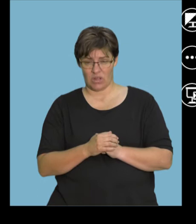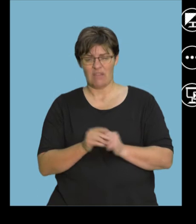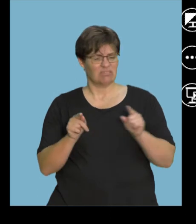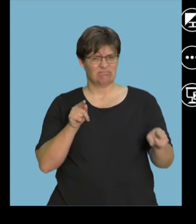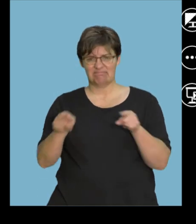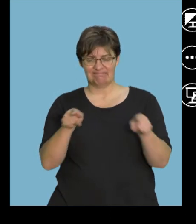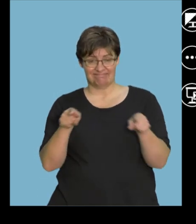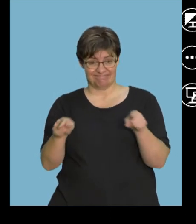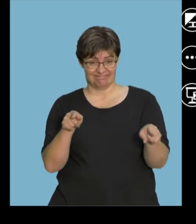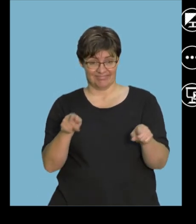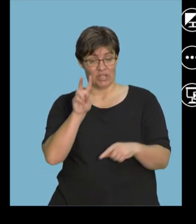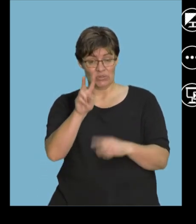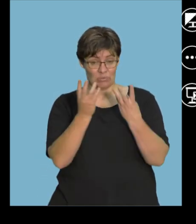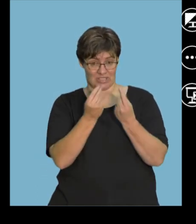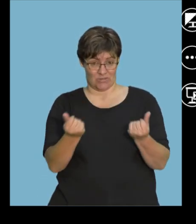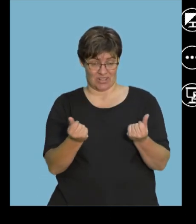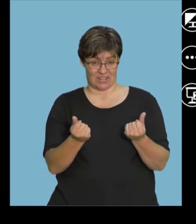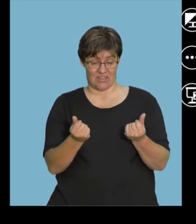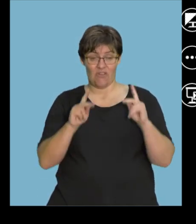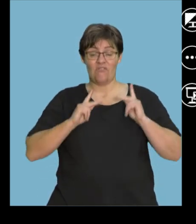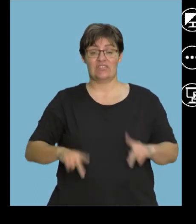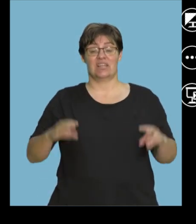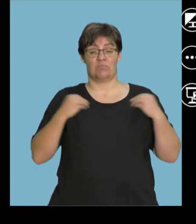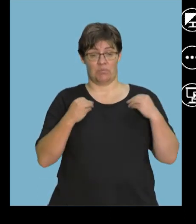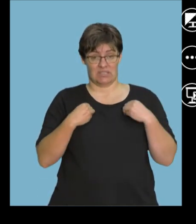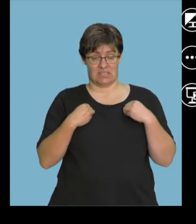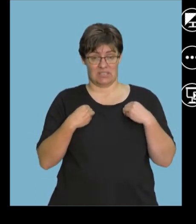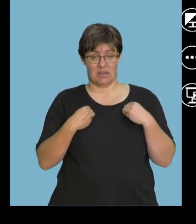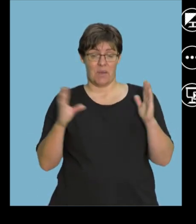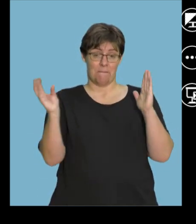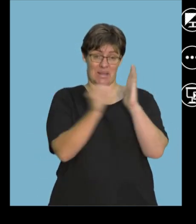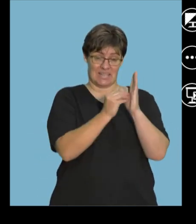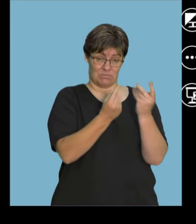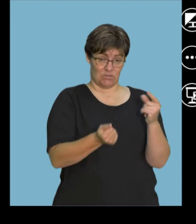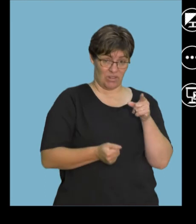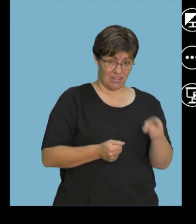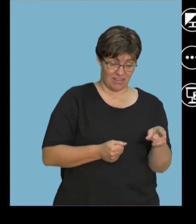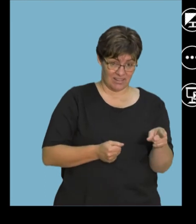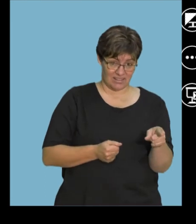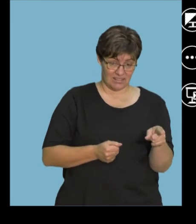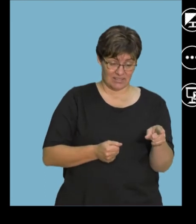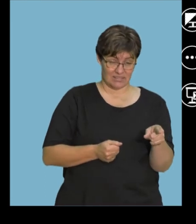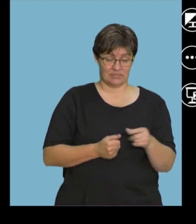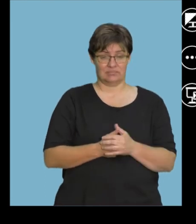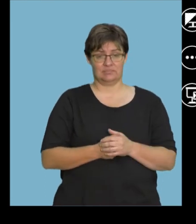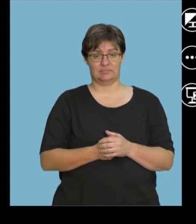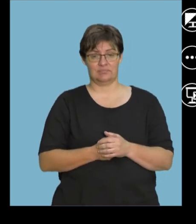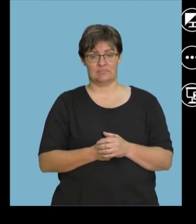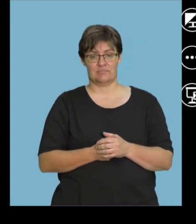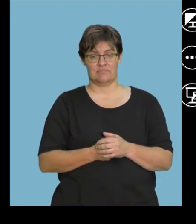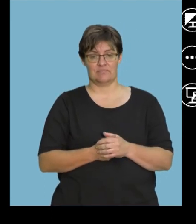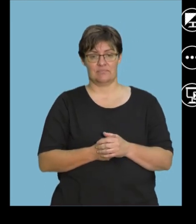we have got 2 classes of materials in as far as physical properties. We've got magnetic, right,